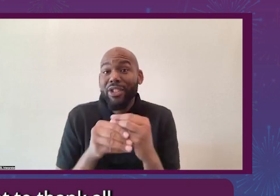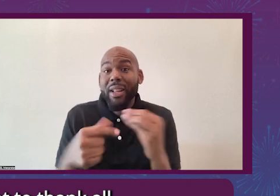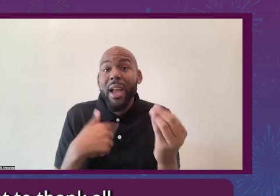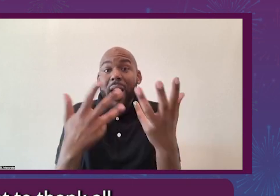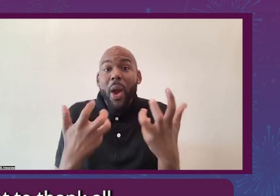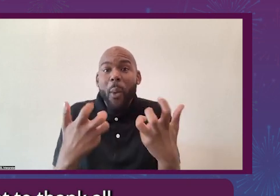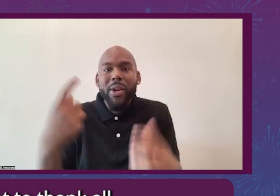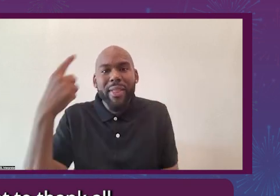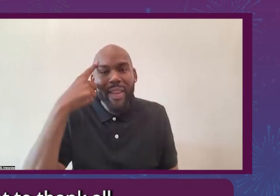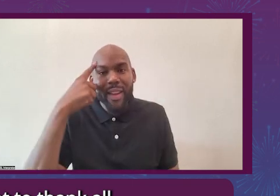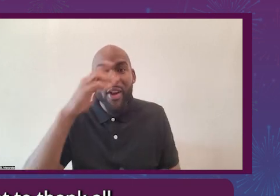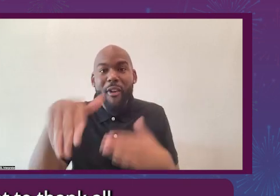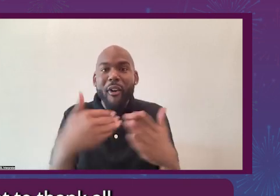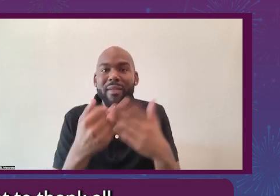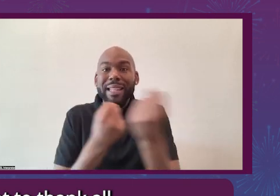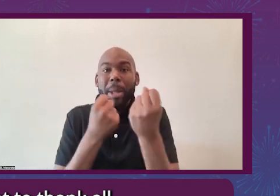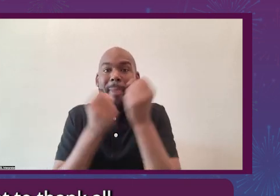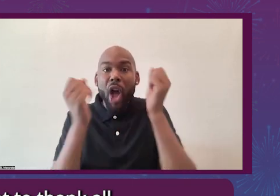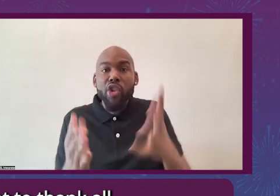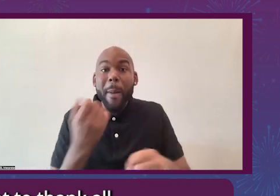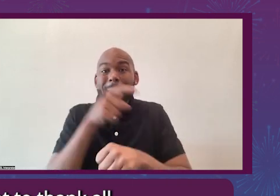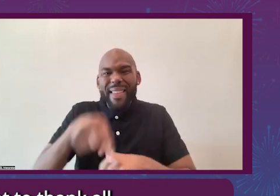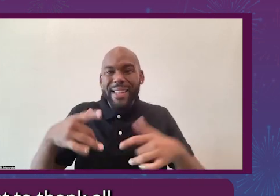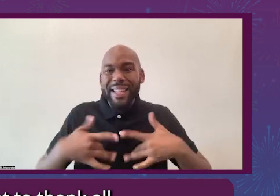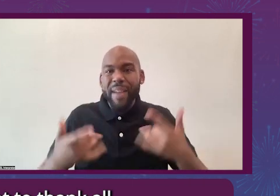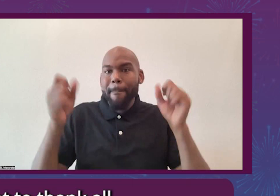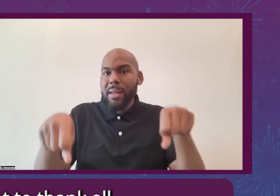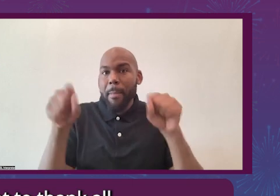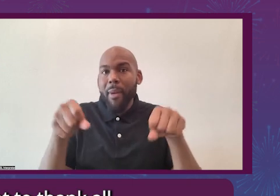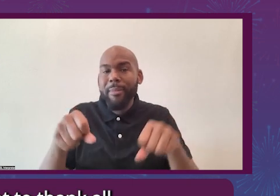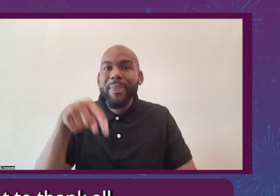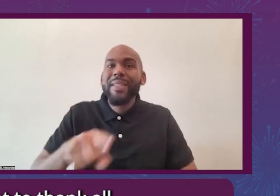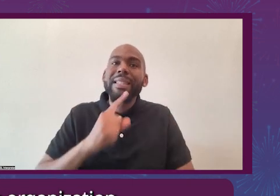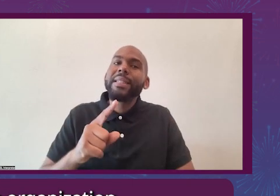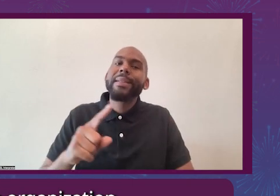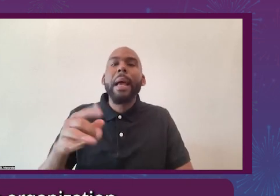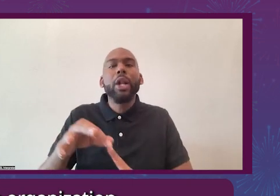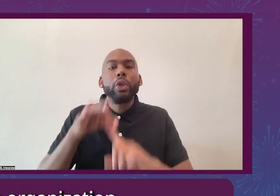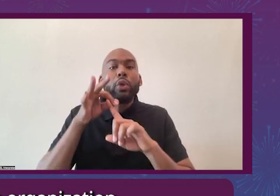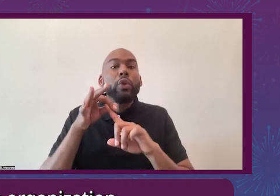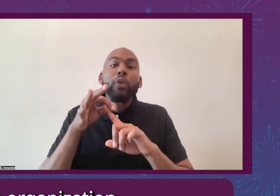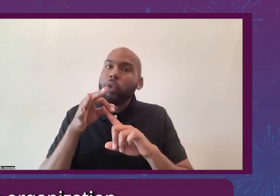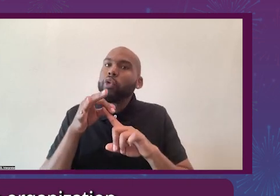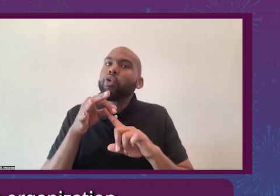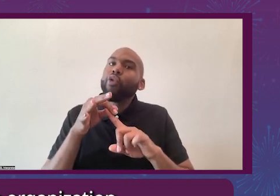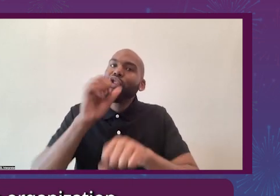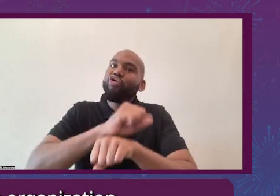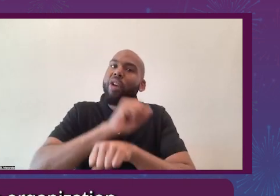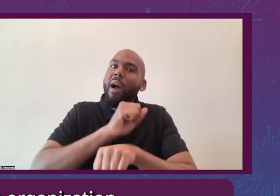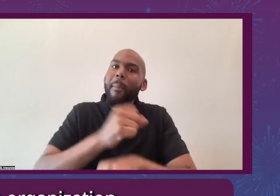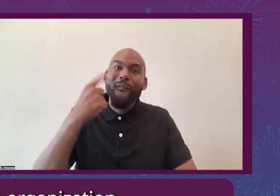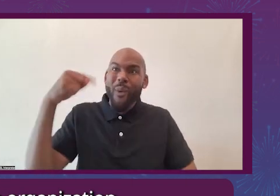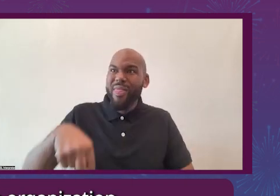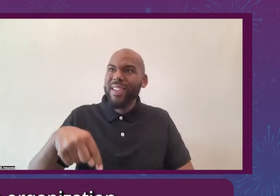celebration. Additionally, I want to thank all of our sponsors for making this event possible. It's an extraordinary